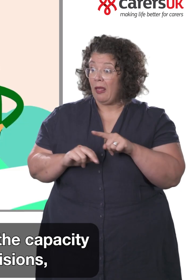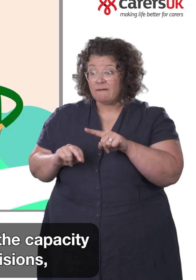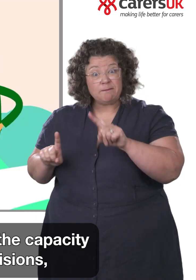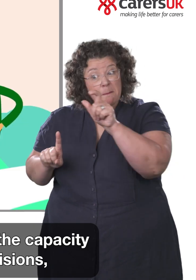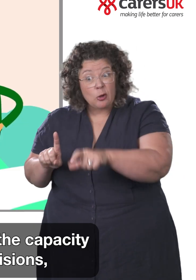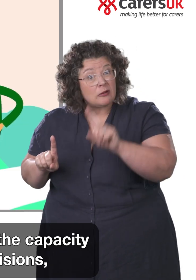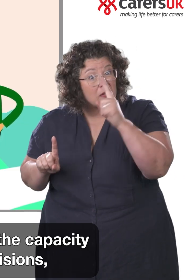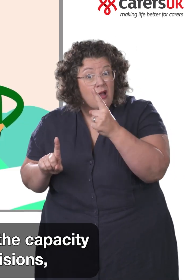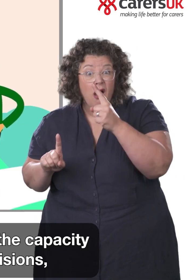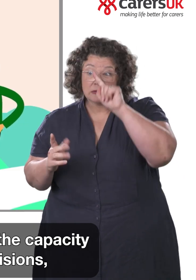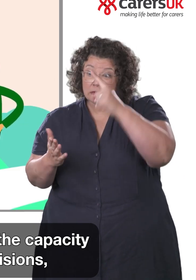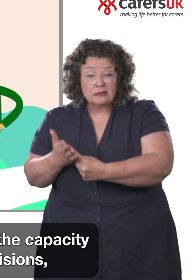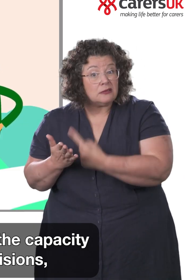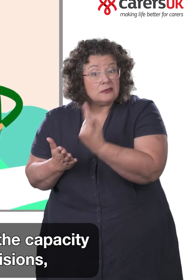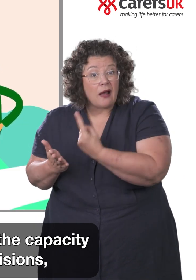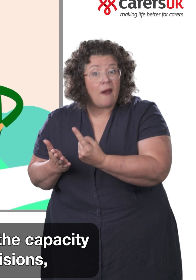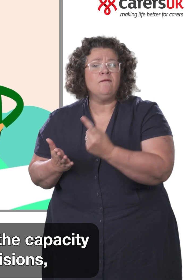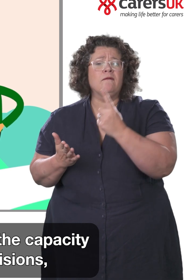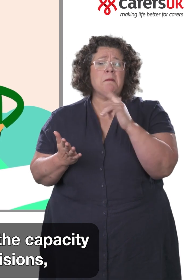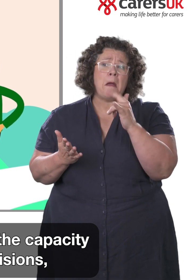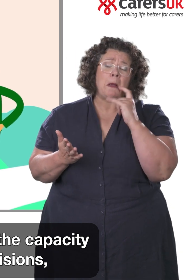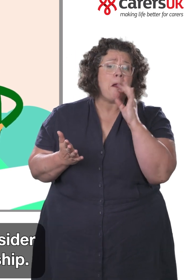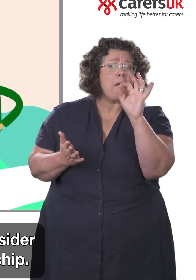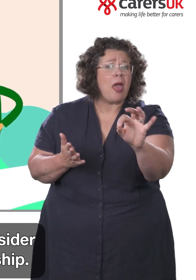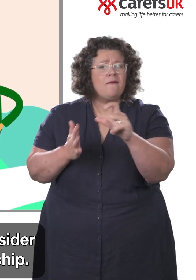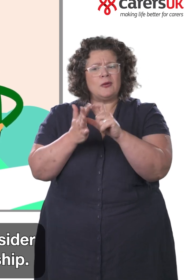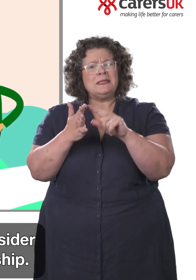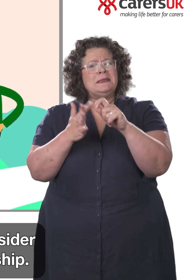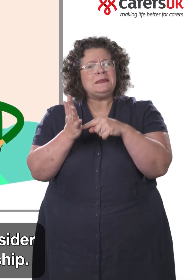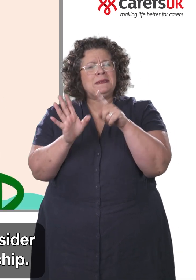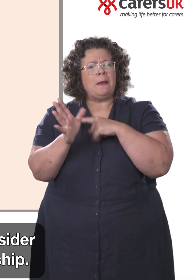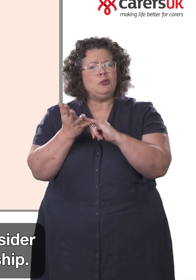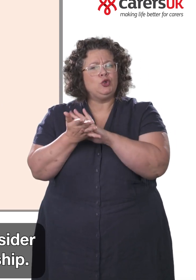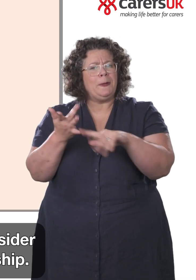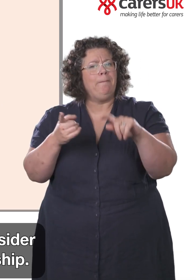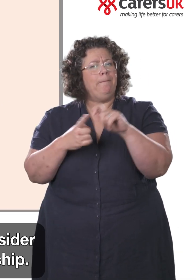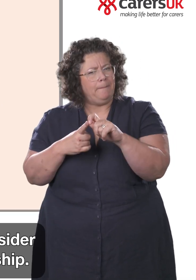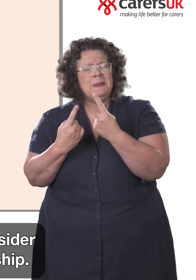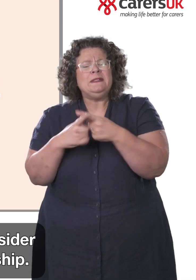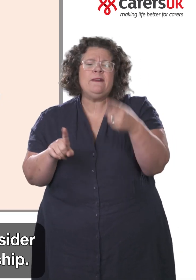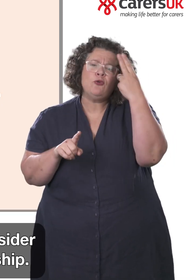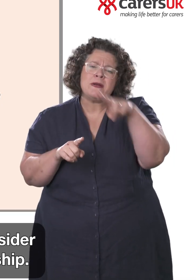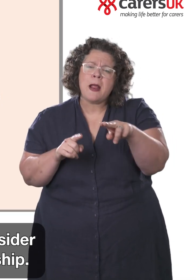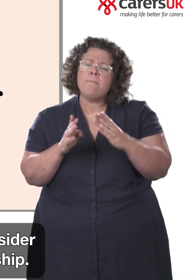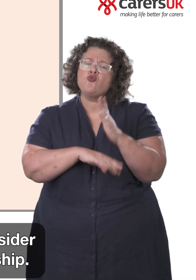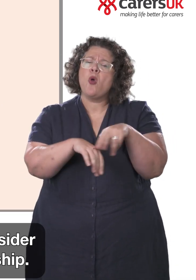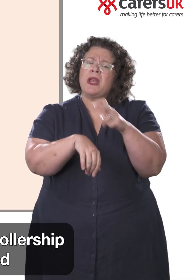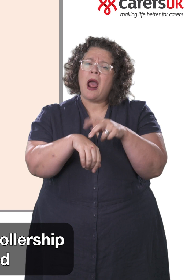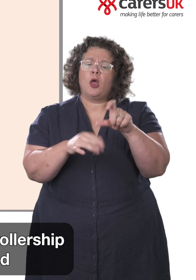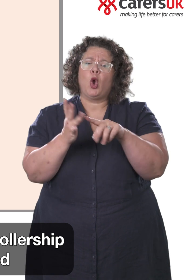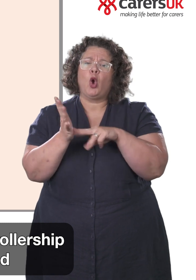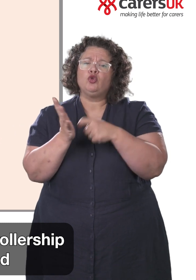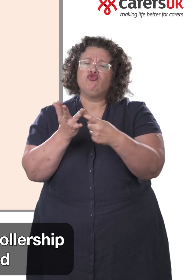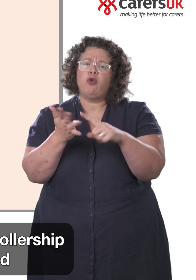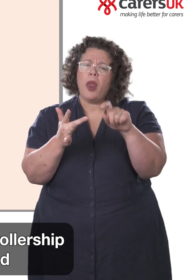If the person no longer has the capacity to make their own decisions, you may wish to consider arranging a deputyship. This is